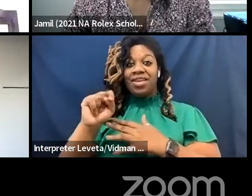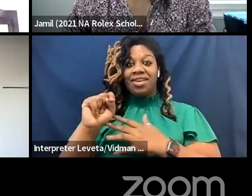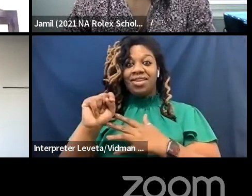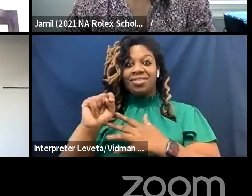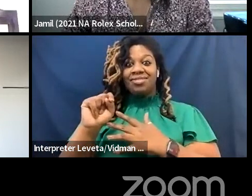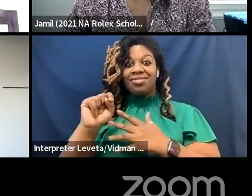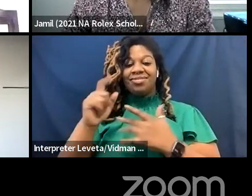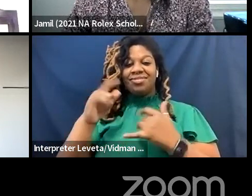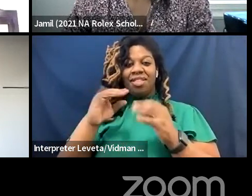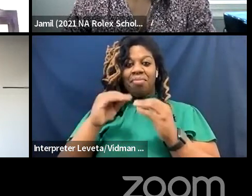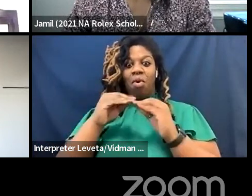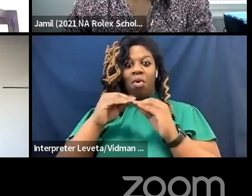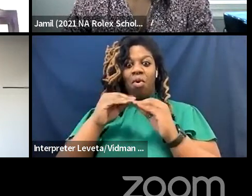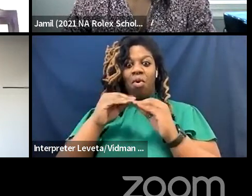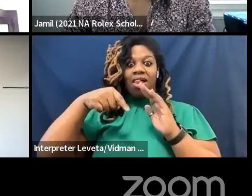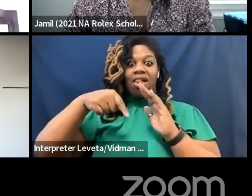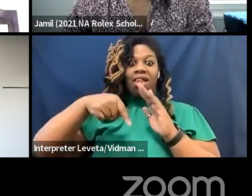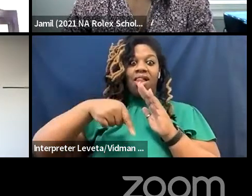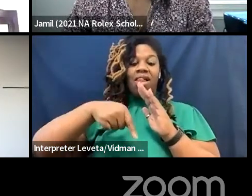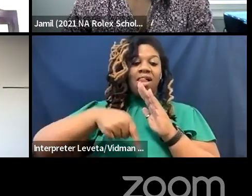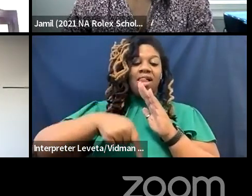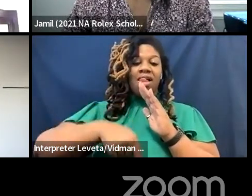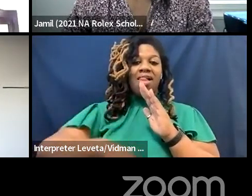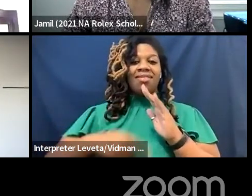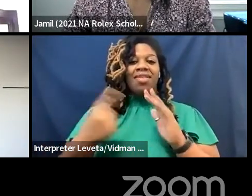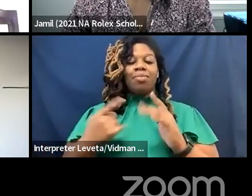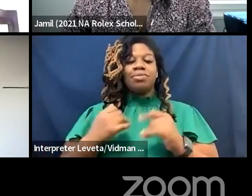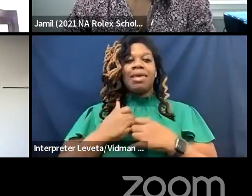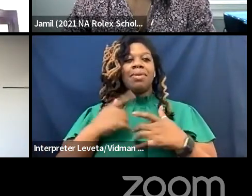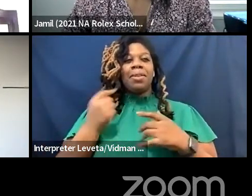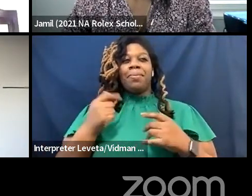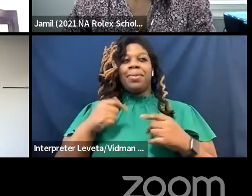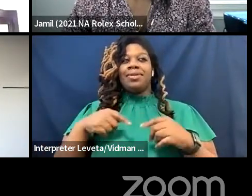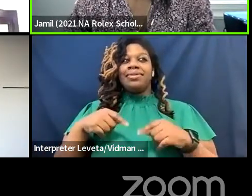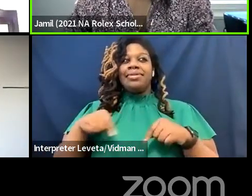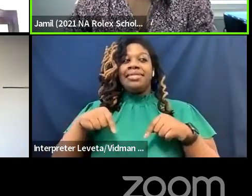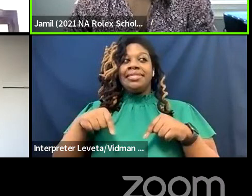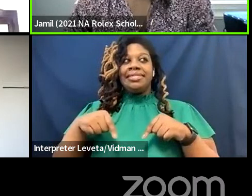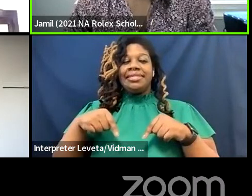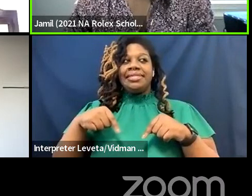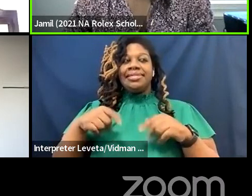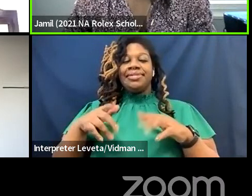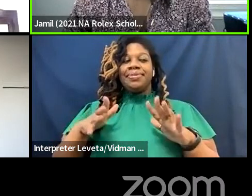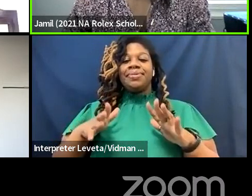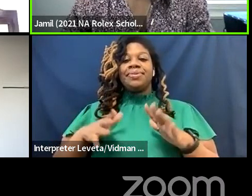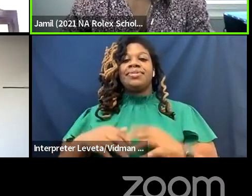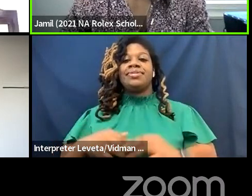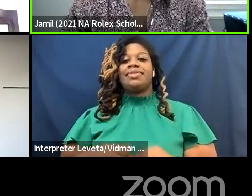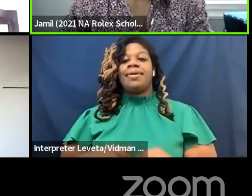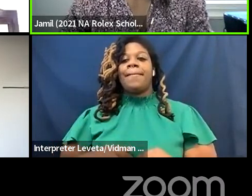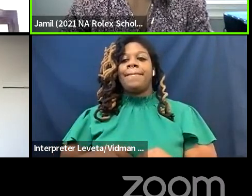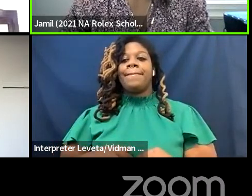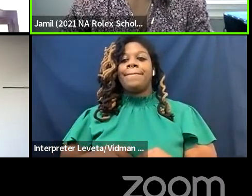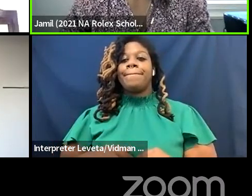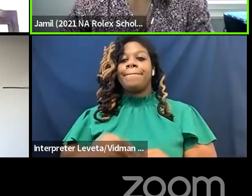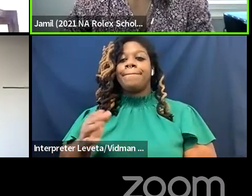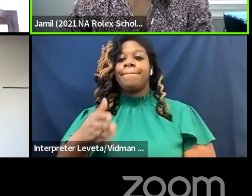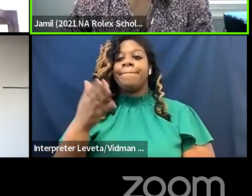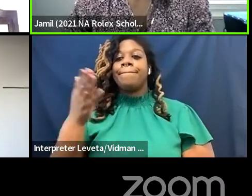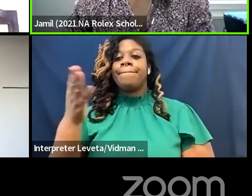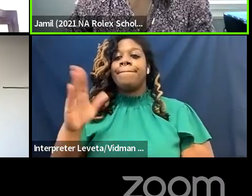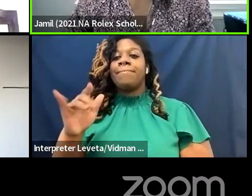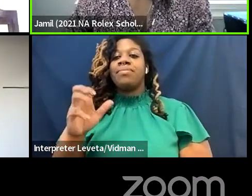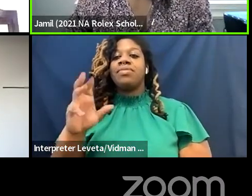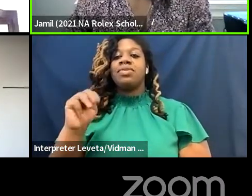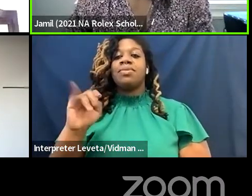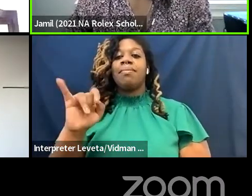always definitely made me a little nervous. Yeah, I just did a free diving course not too long ago,